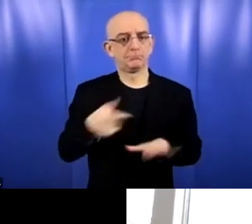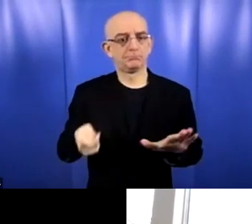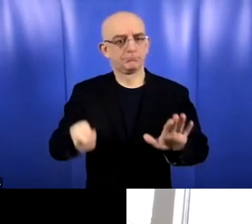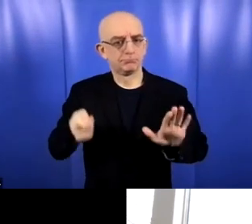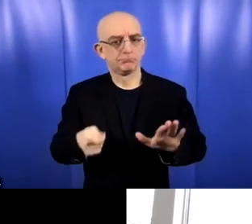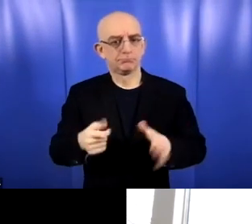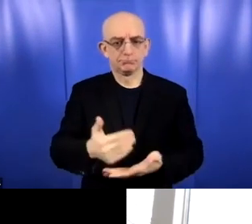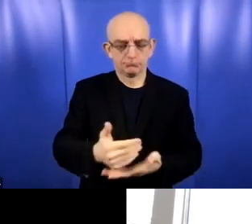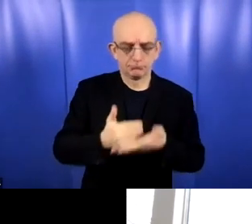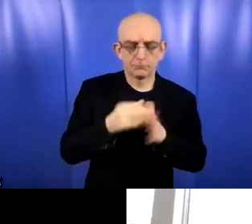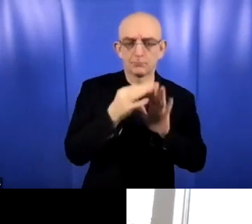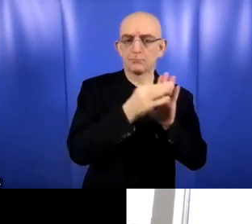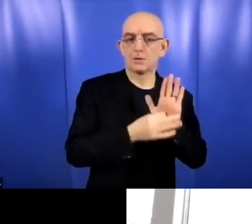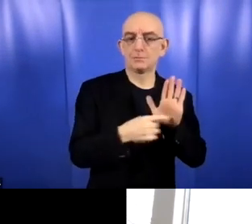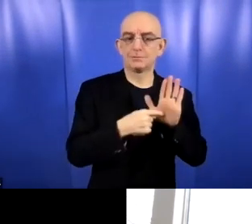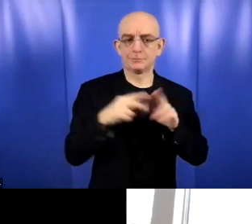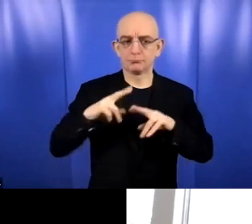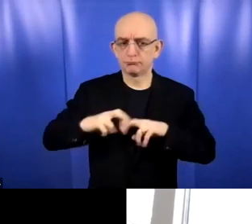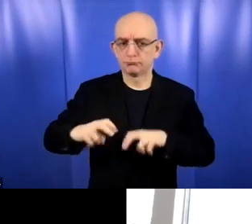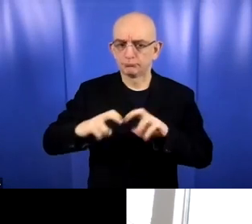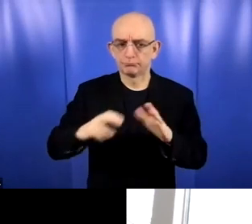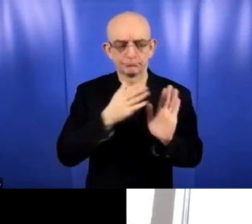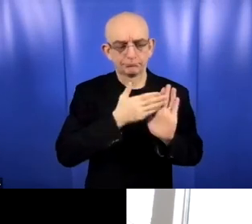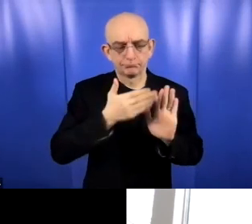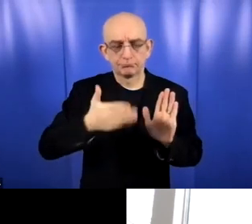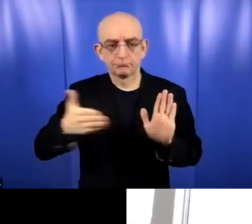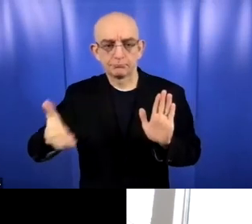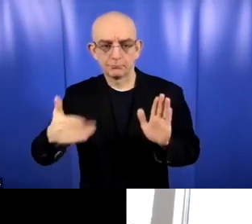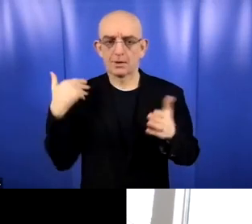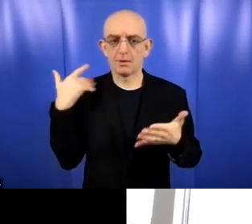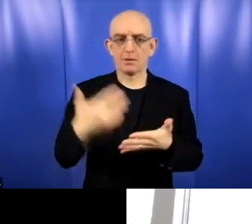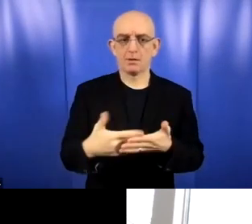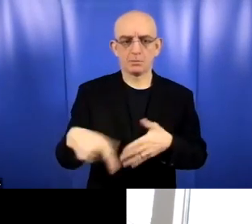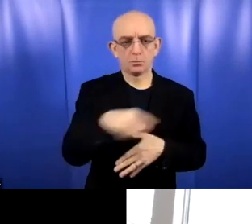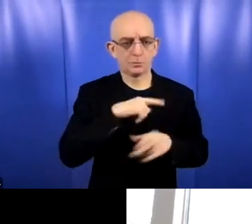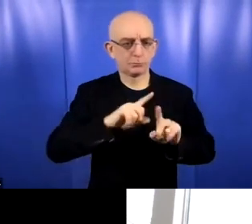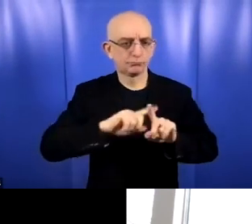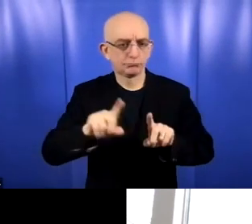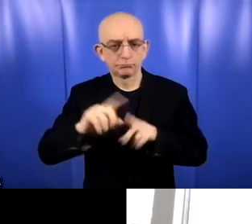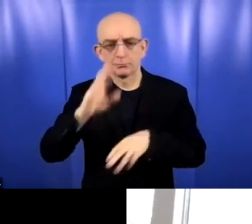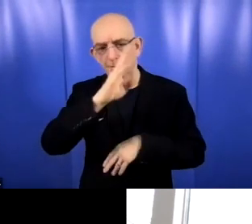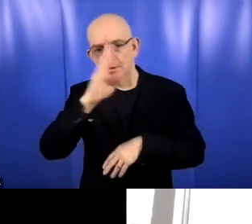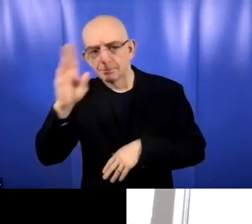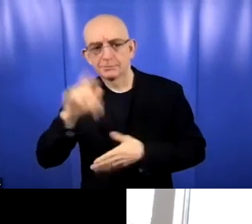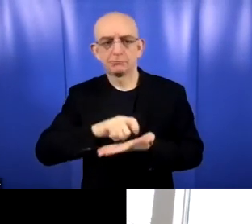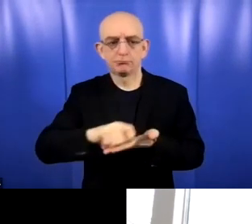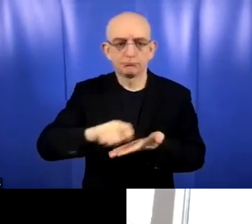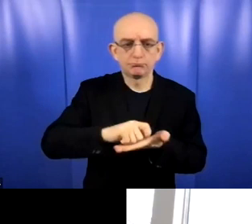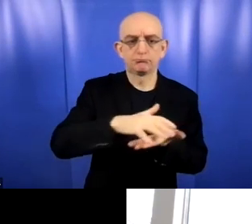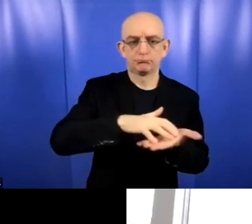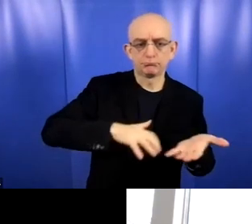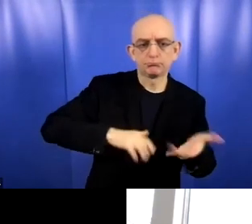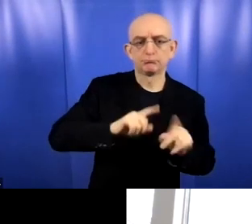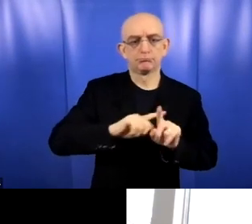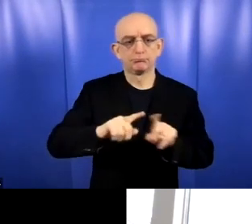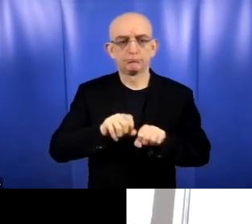contribute to leading publications. And some of us have written chapters, for example, in the forthcoming Oxford Handbook of International Refugee